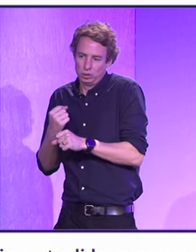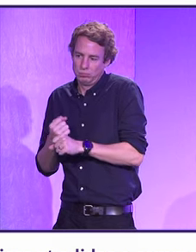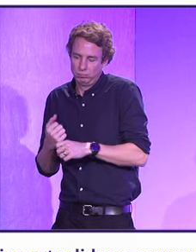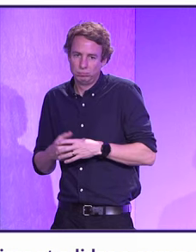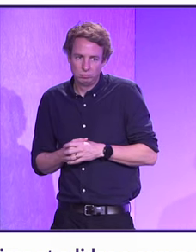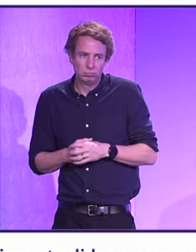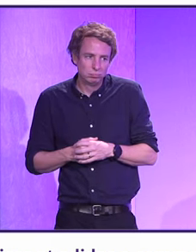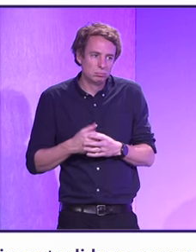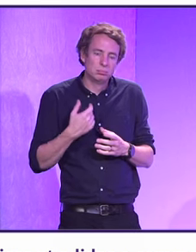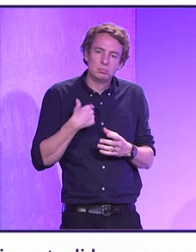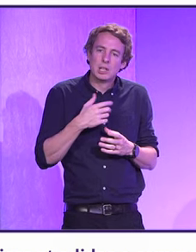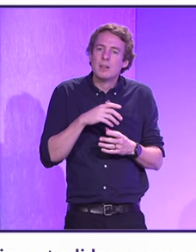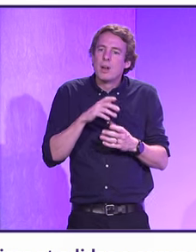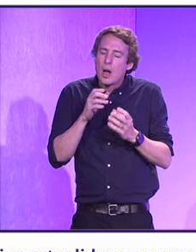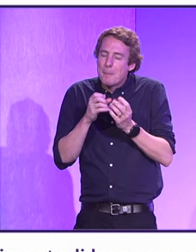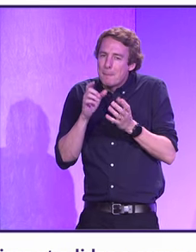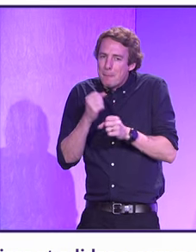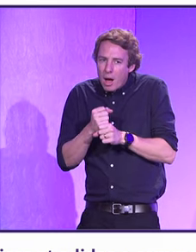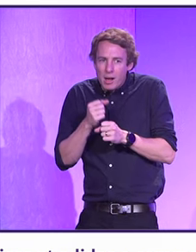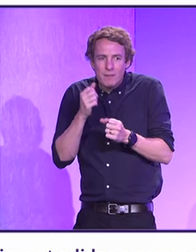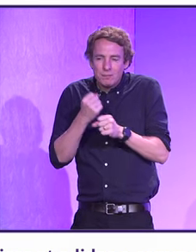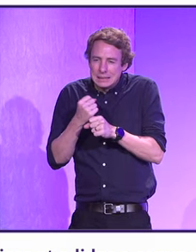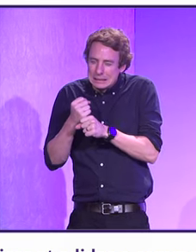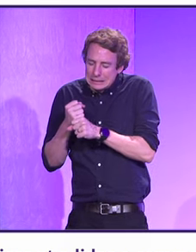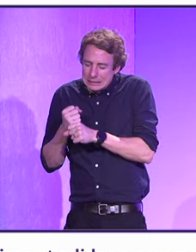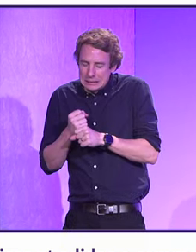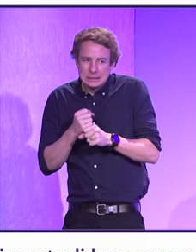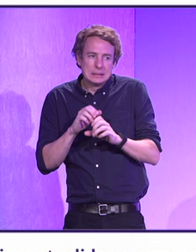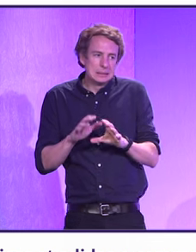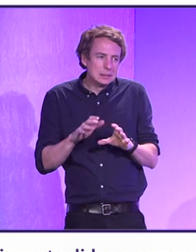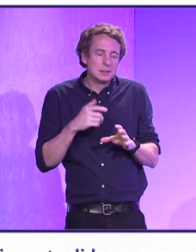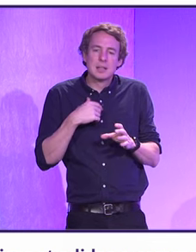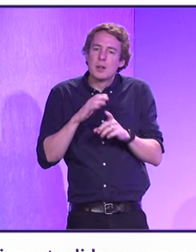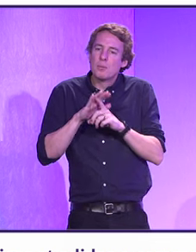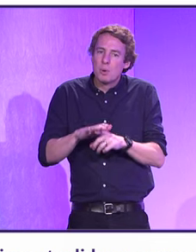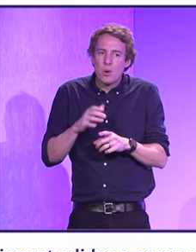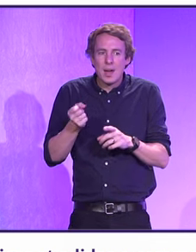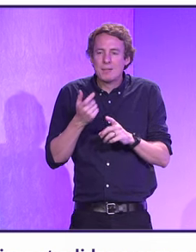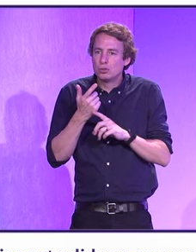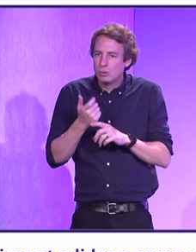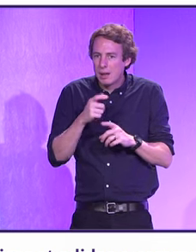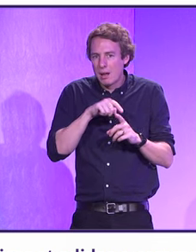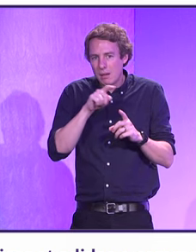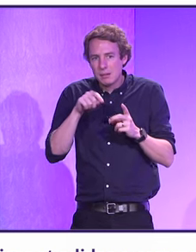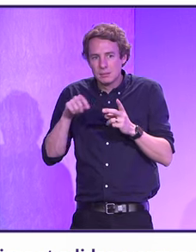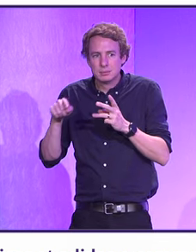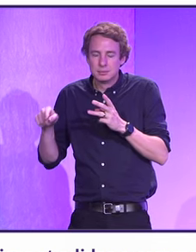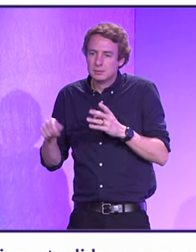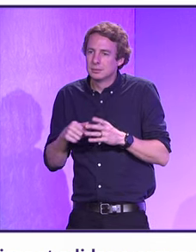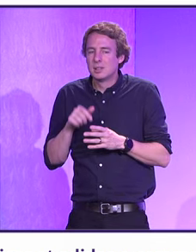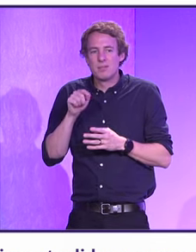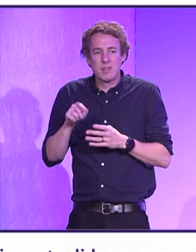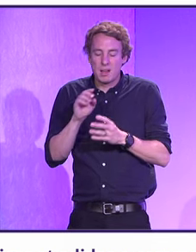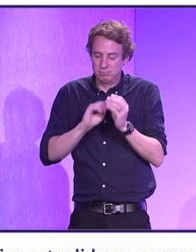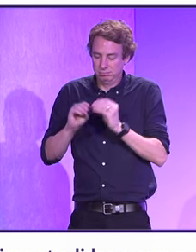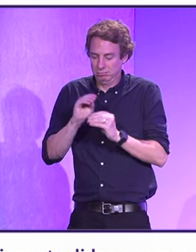a branch, and work on the feature that they, or the bug fix that they need to do. They push the code, there is a trigger to a Jenkins job